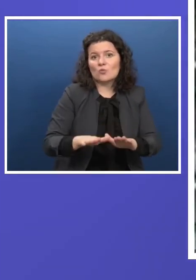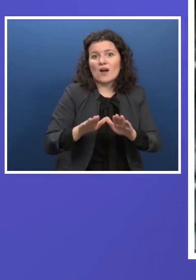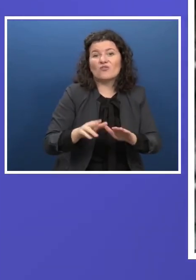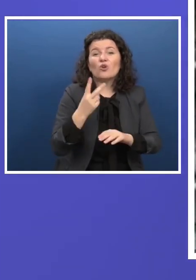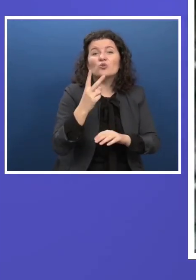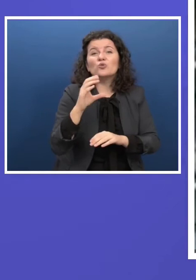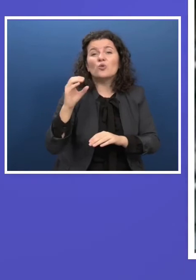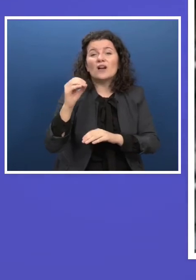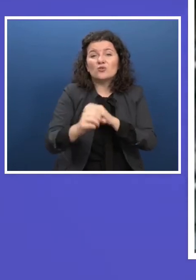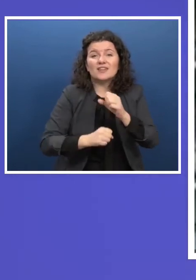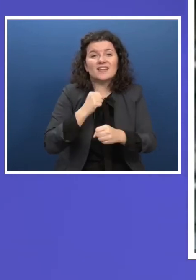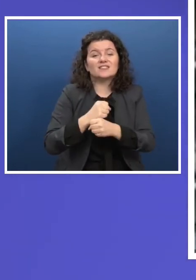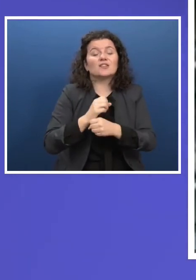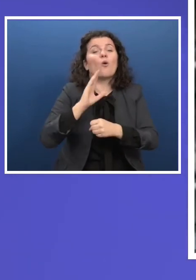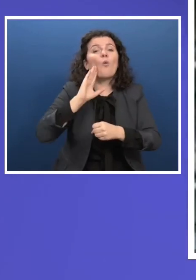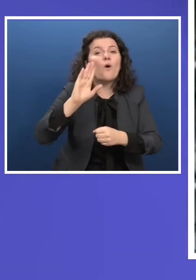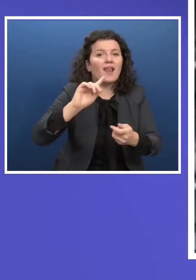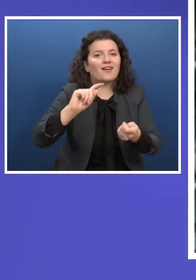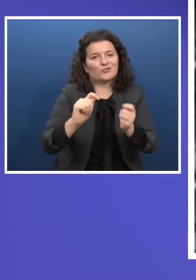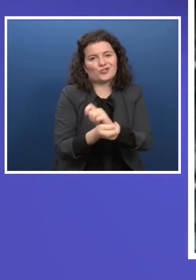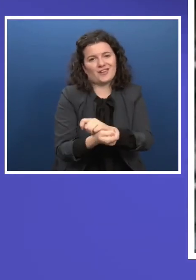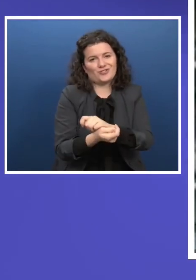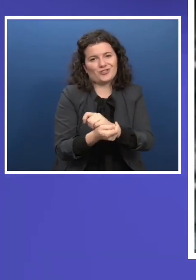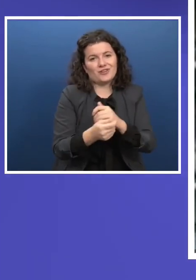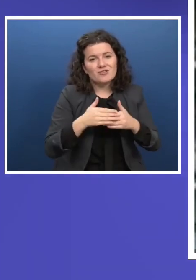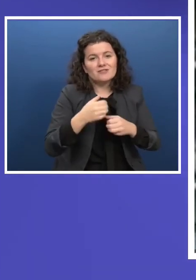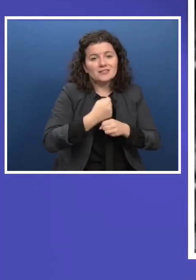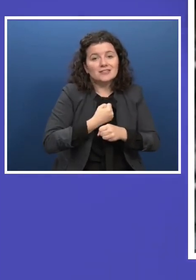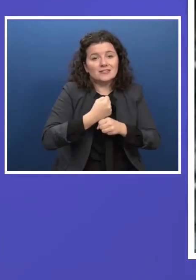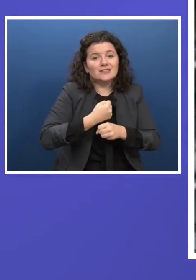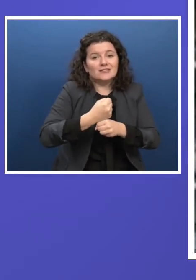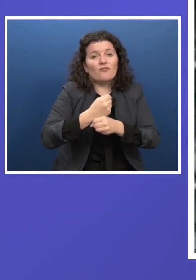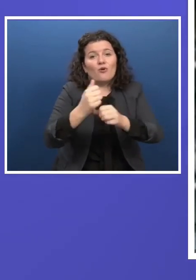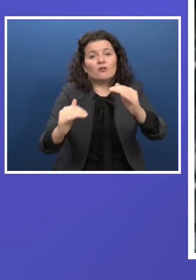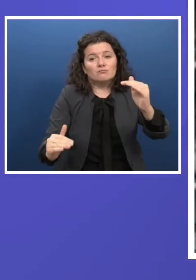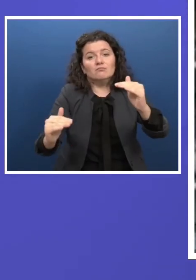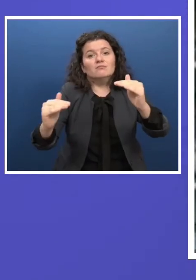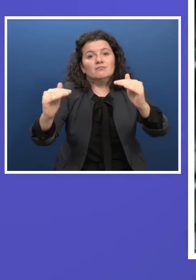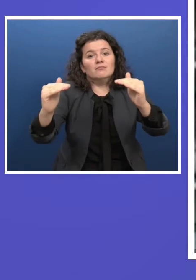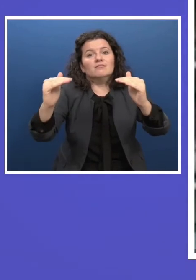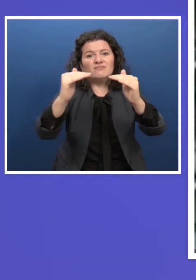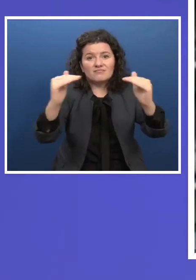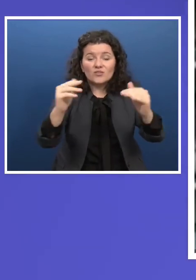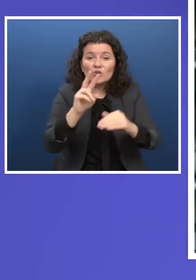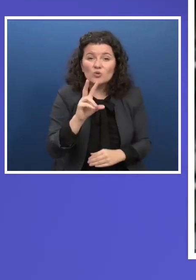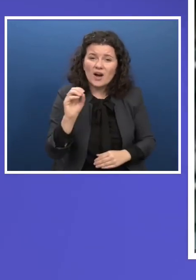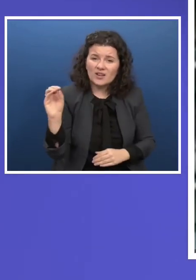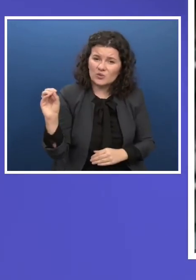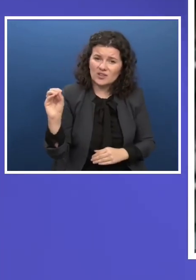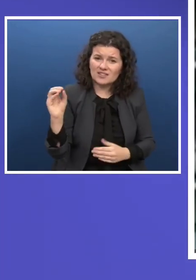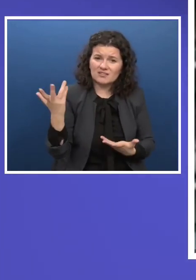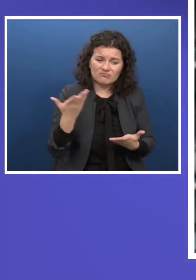want to see, and that is equality among men and women at work.